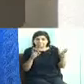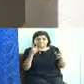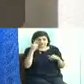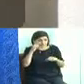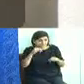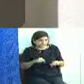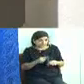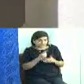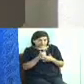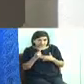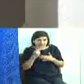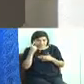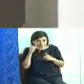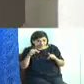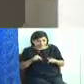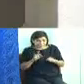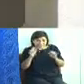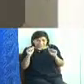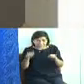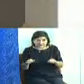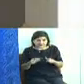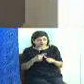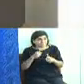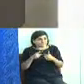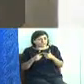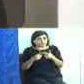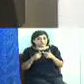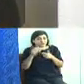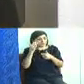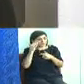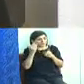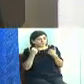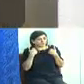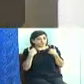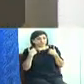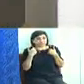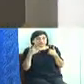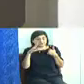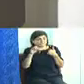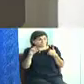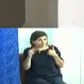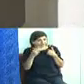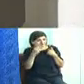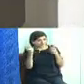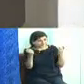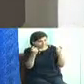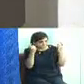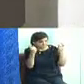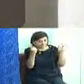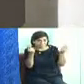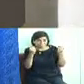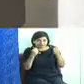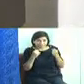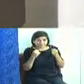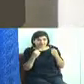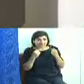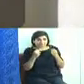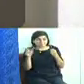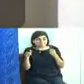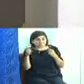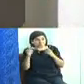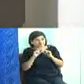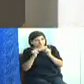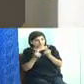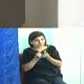this week to make this weekend possible. And then I know you've got another whole, you know, the 50th anniversary is coming up. There's another whole group of people working on